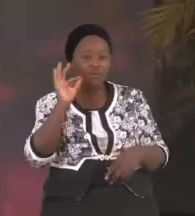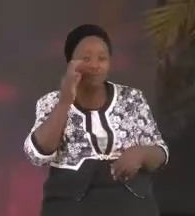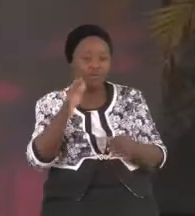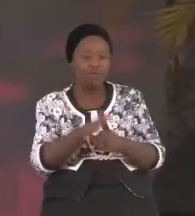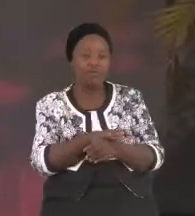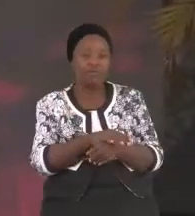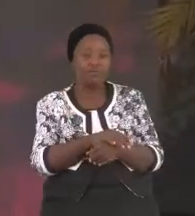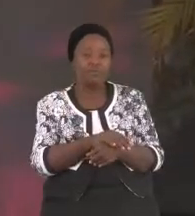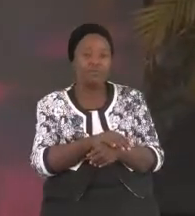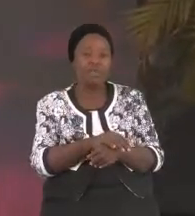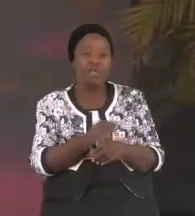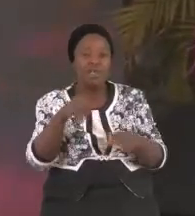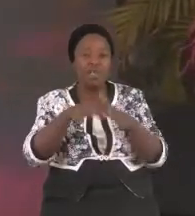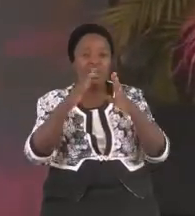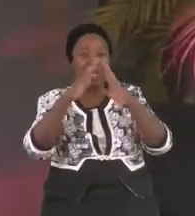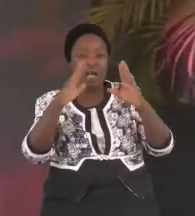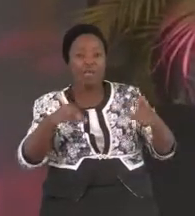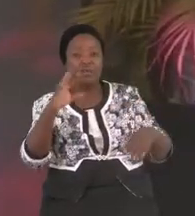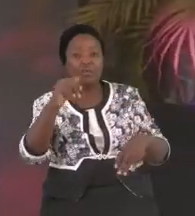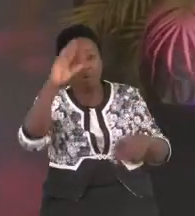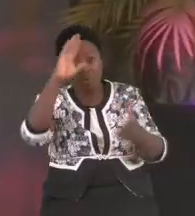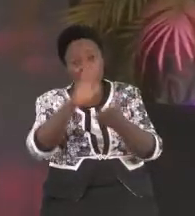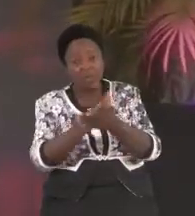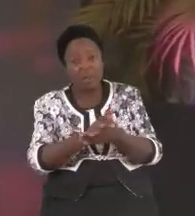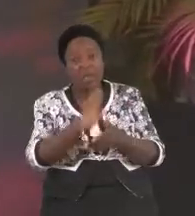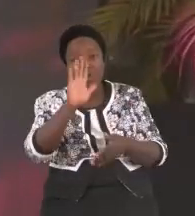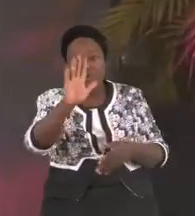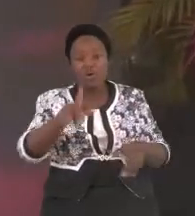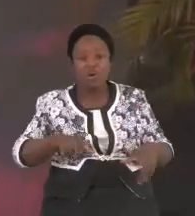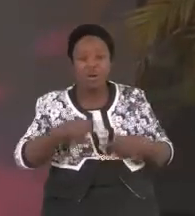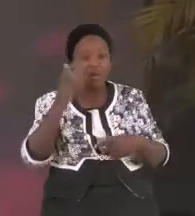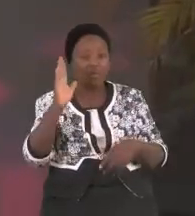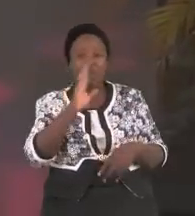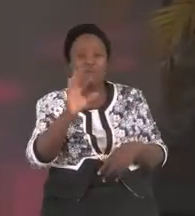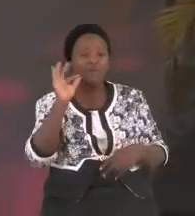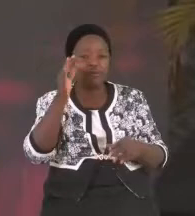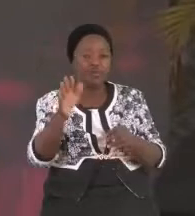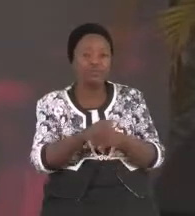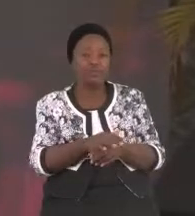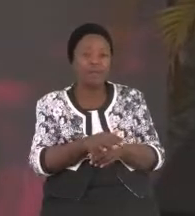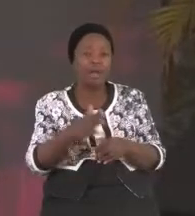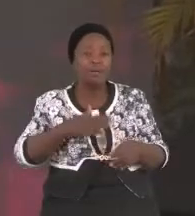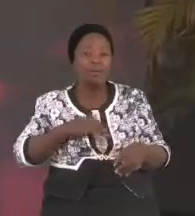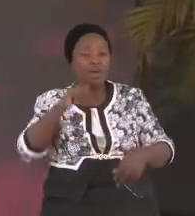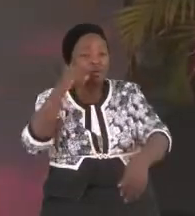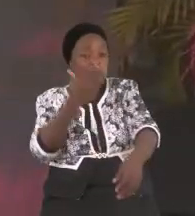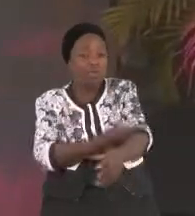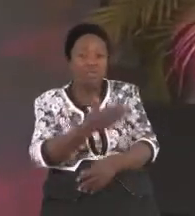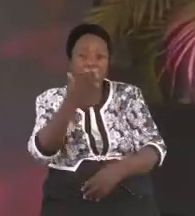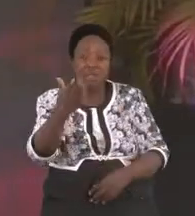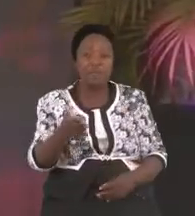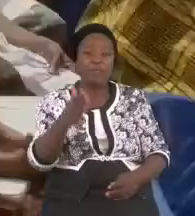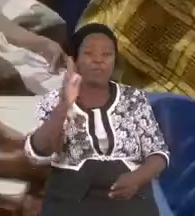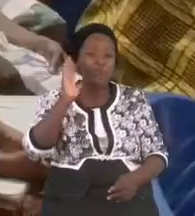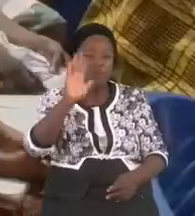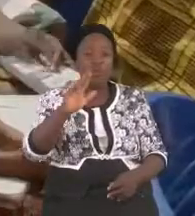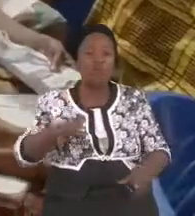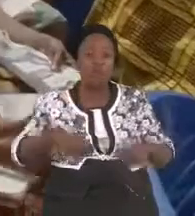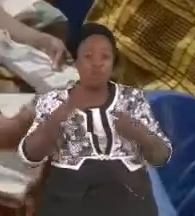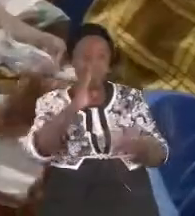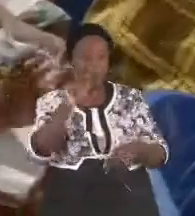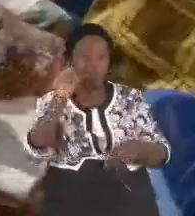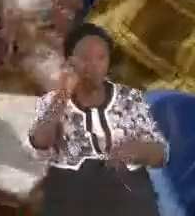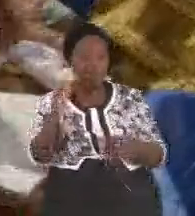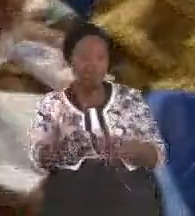the house of your husband, your life will be fruitful. My daughter there, your life will be fruitful. In